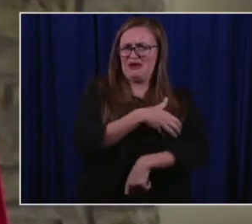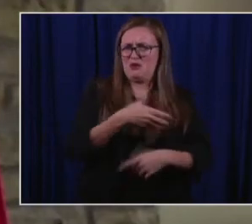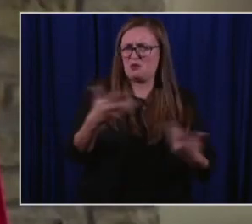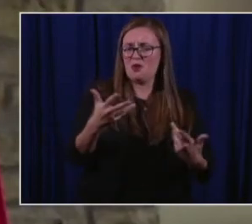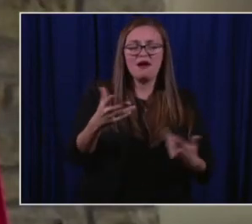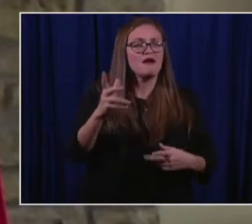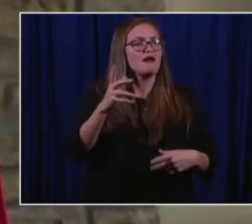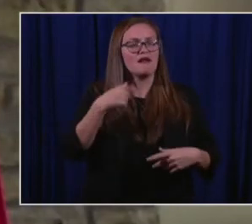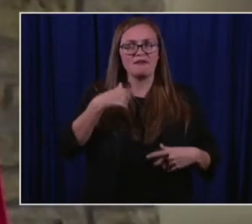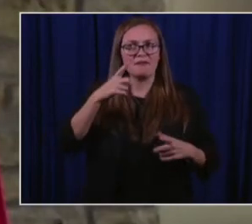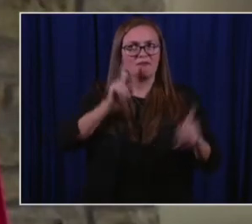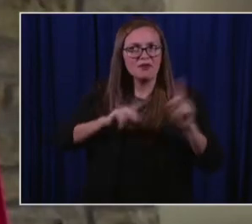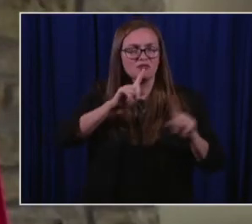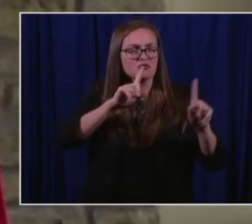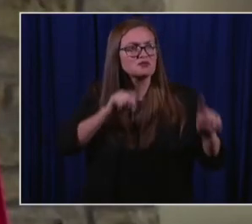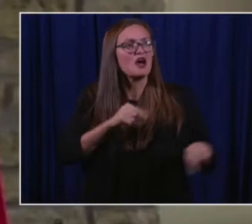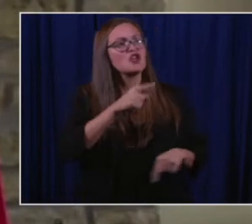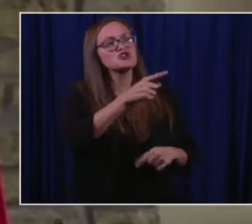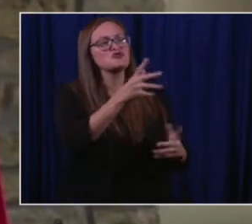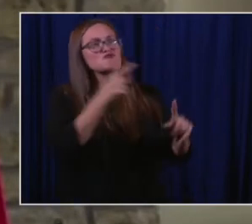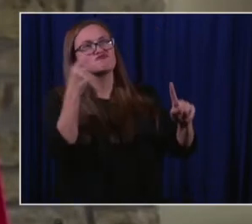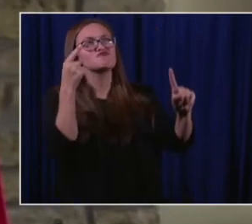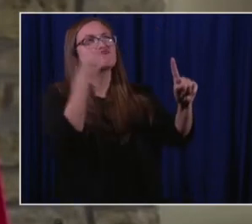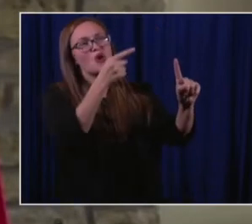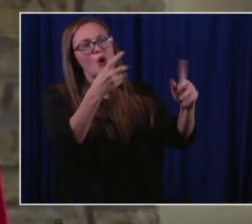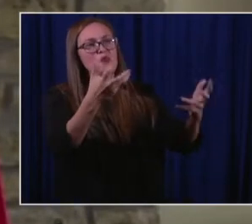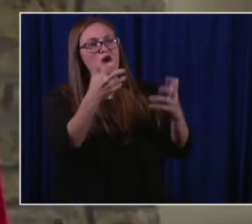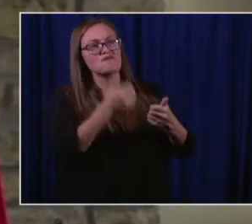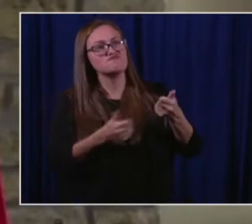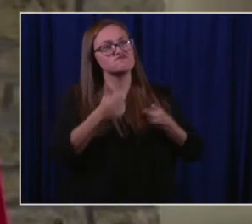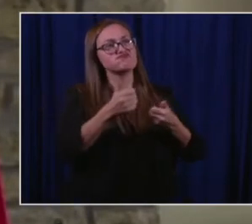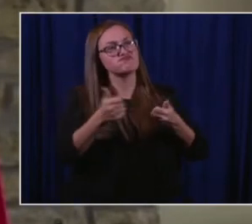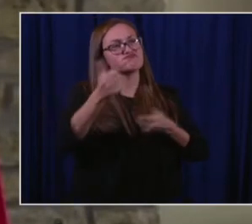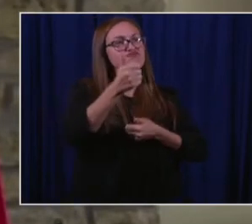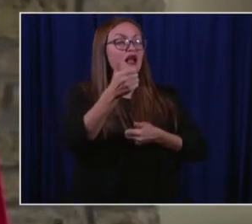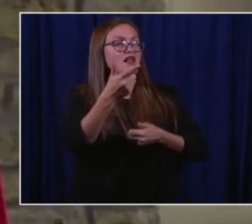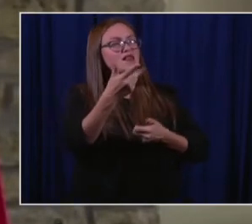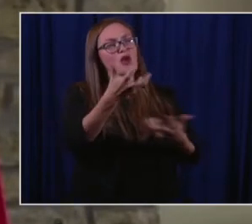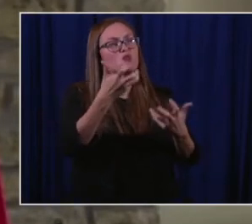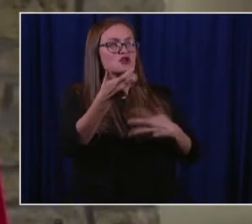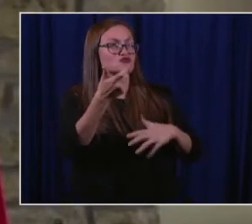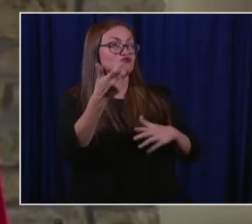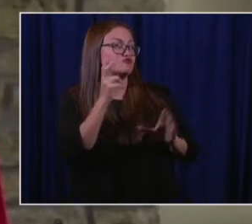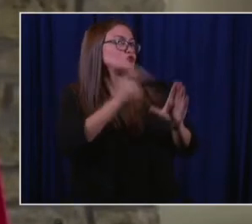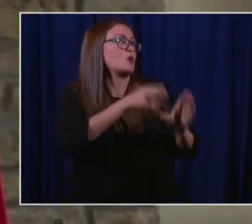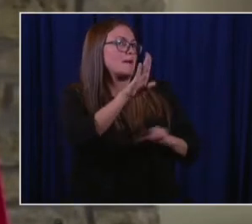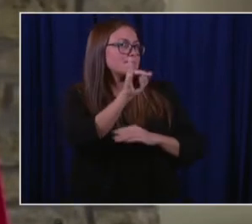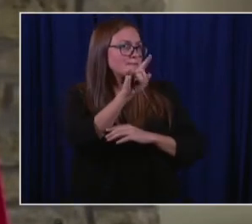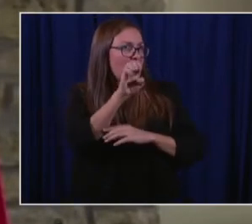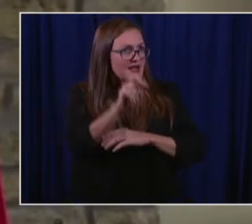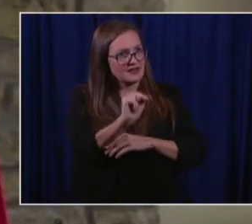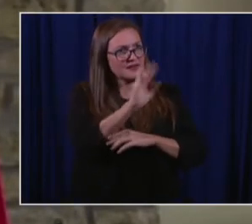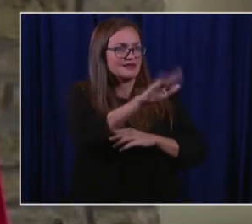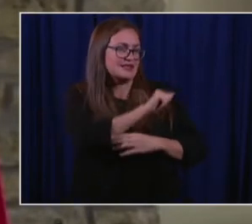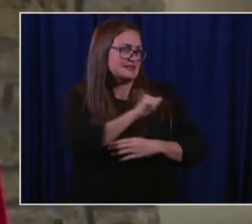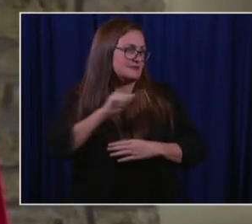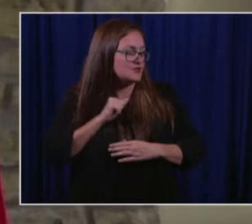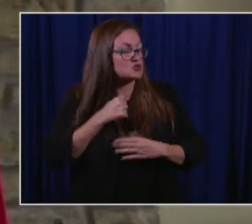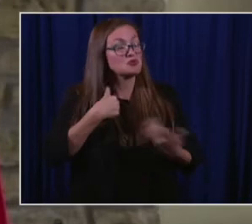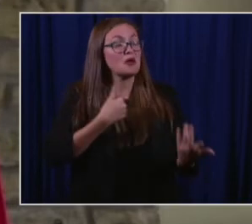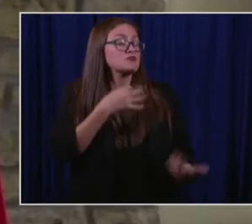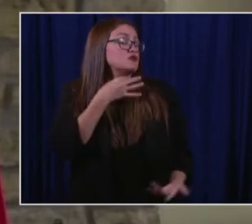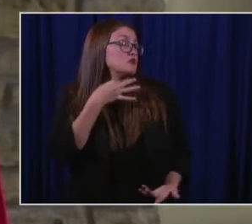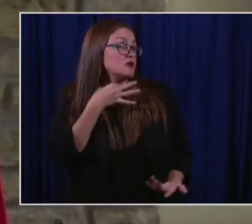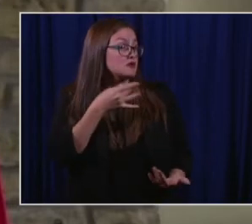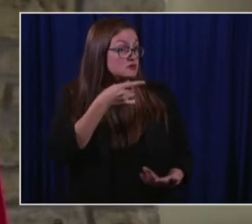you're angling for higher office, like in the Biden administration. So I want to ask, are you looking for